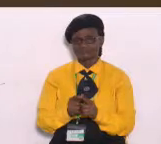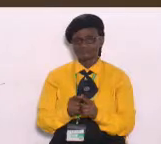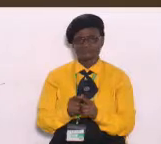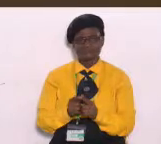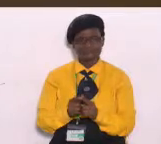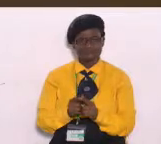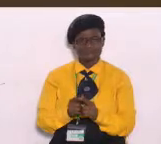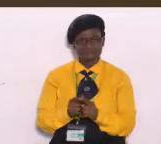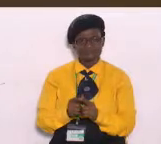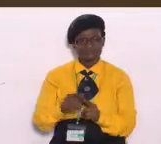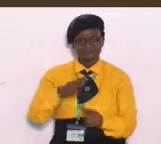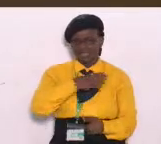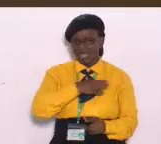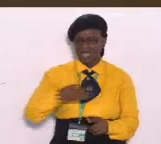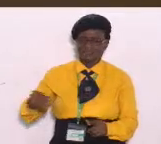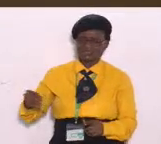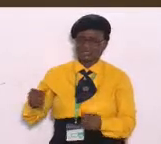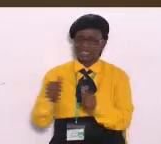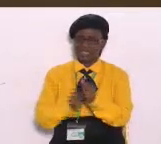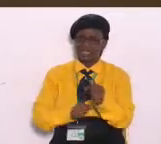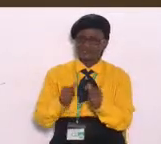And everything I need